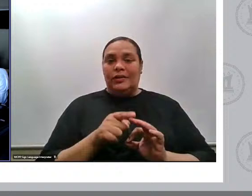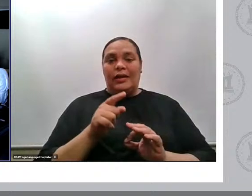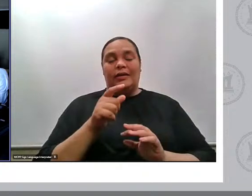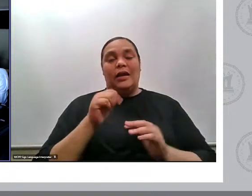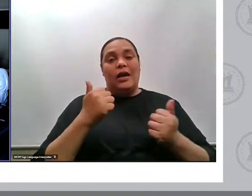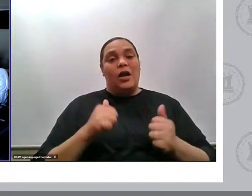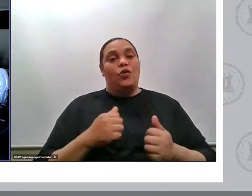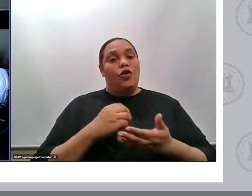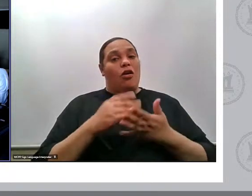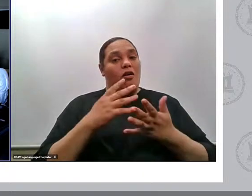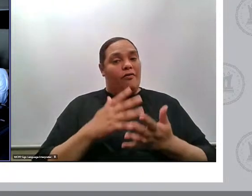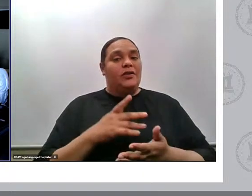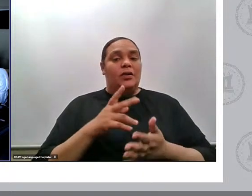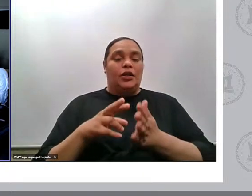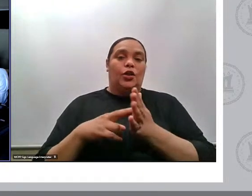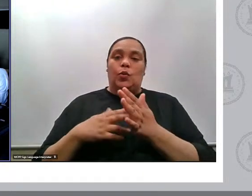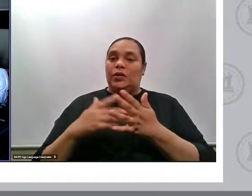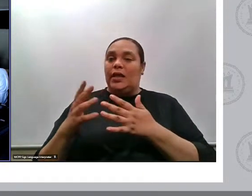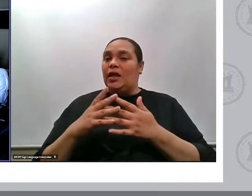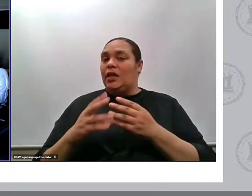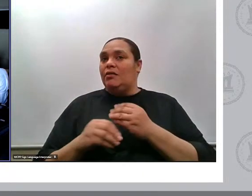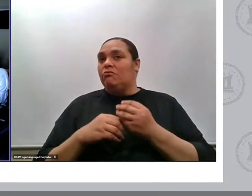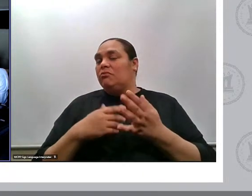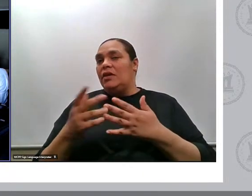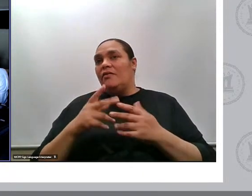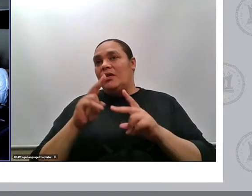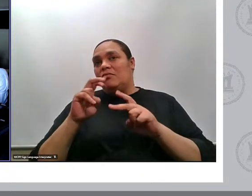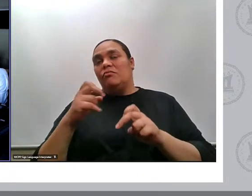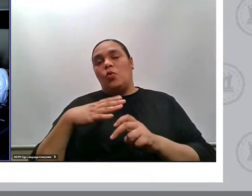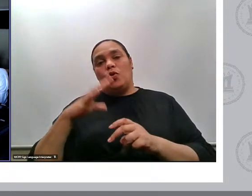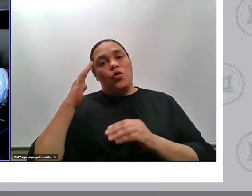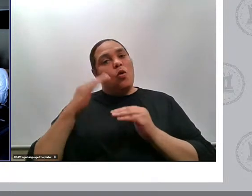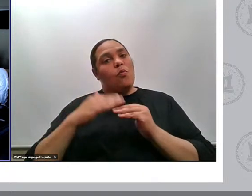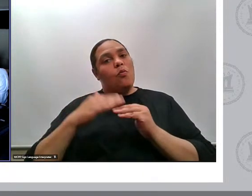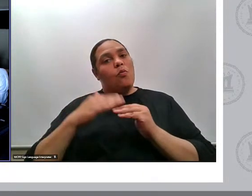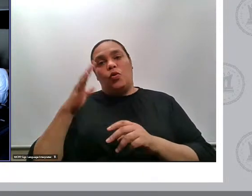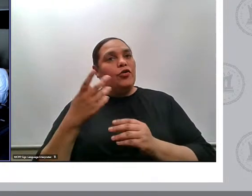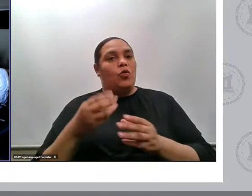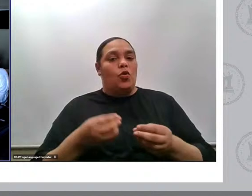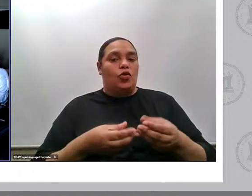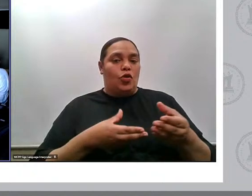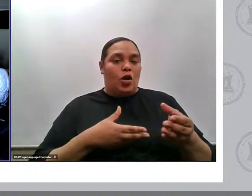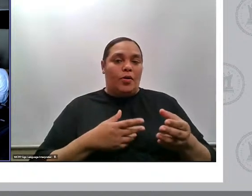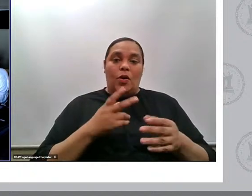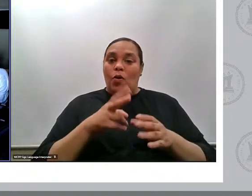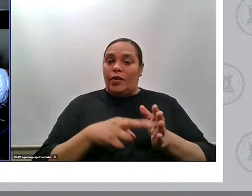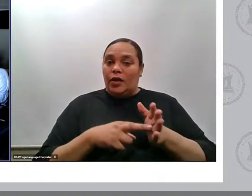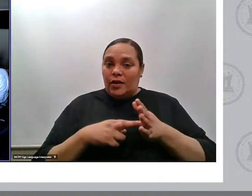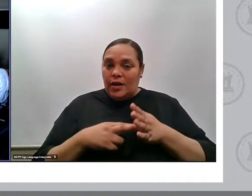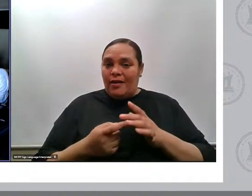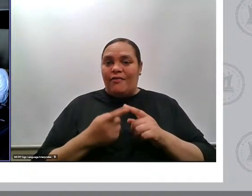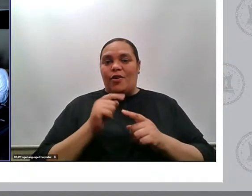accounting officer may request any additional information or documentation as may be required